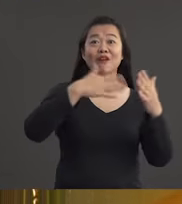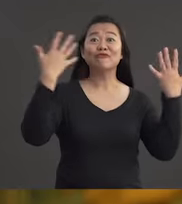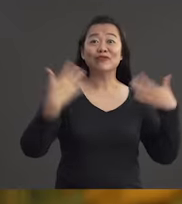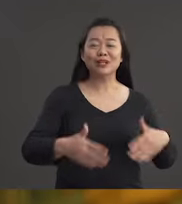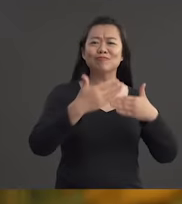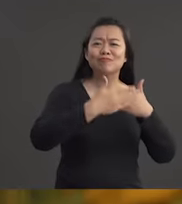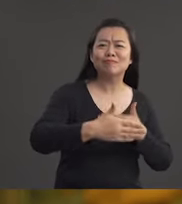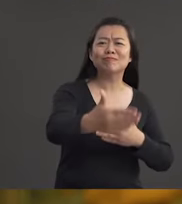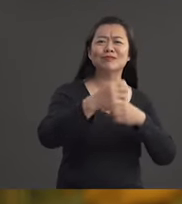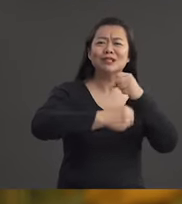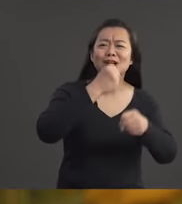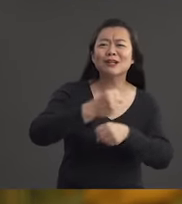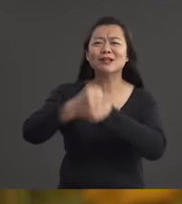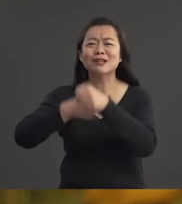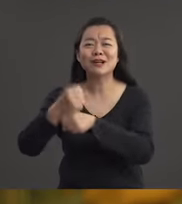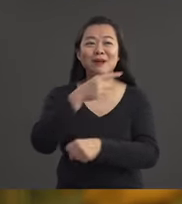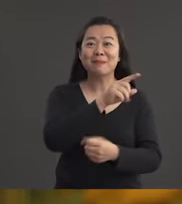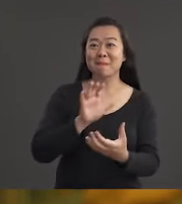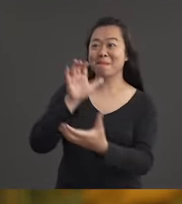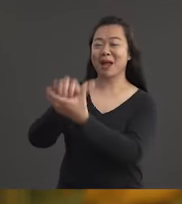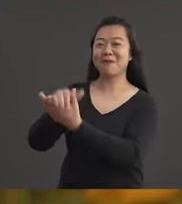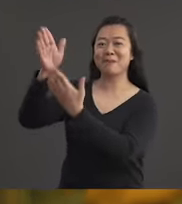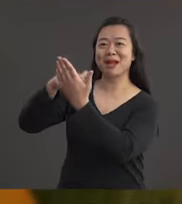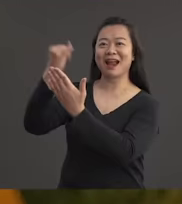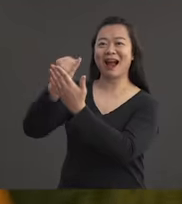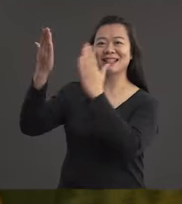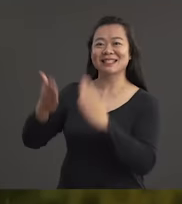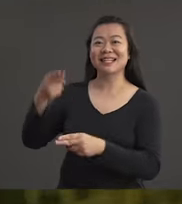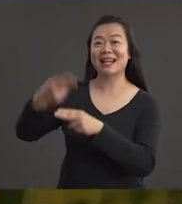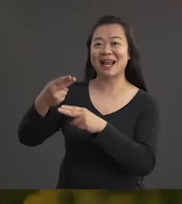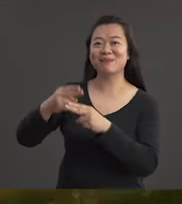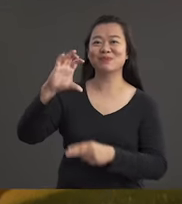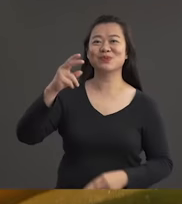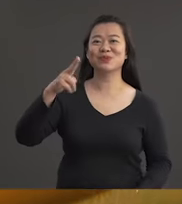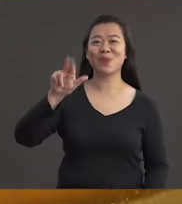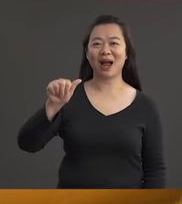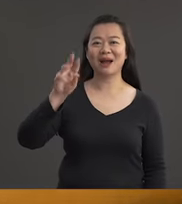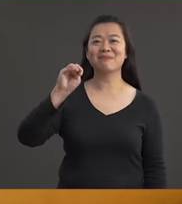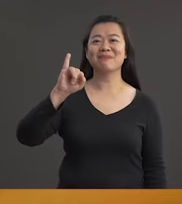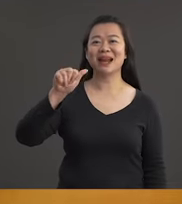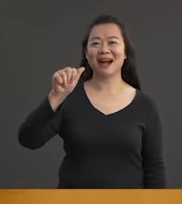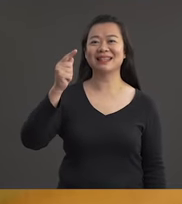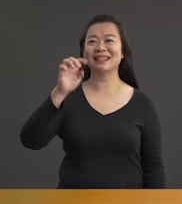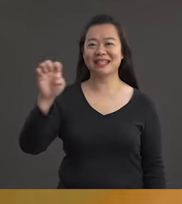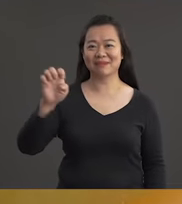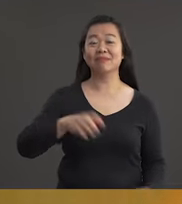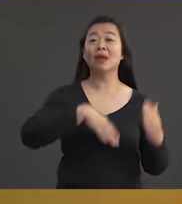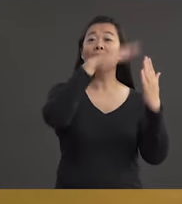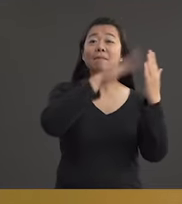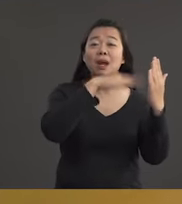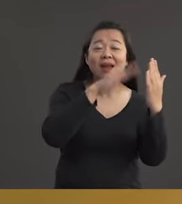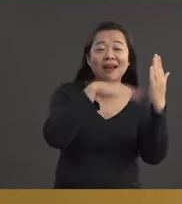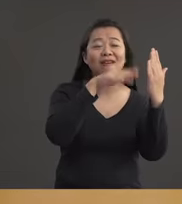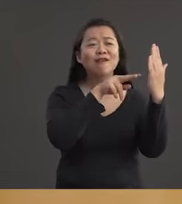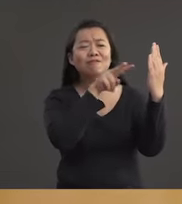completed, she married Chua Mia Tee, the artist of this work. Chua's intricate brushstrokes make this portrait look so